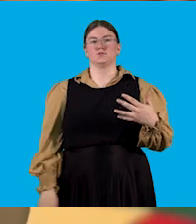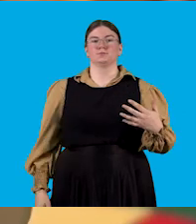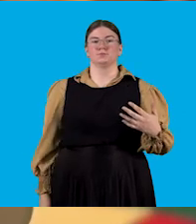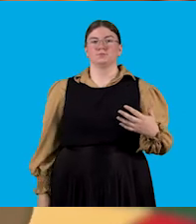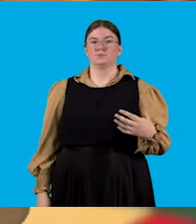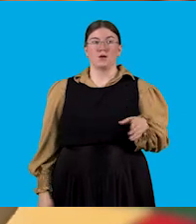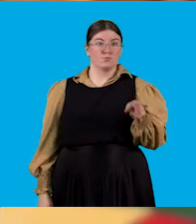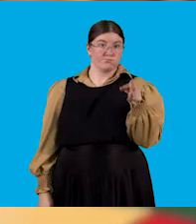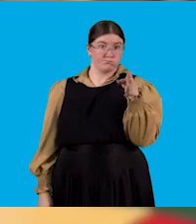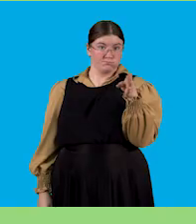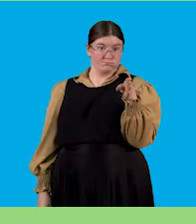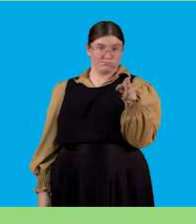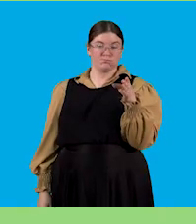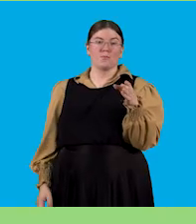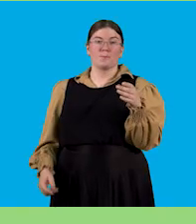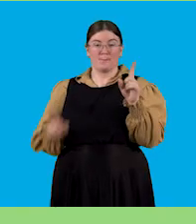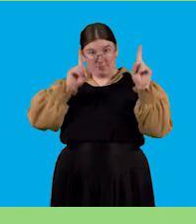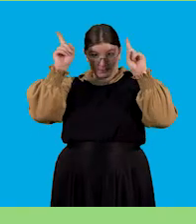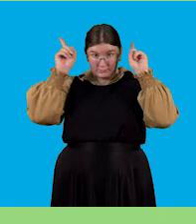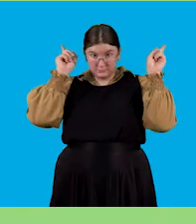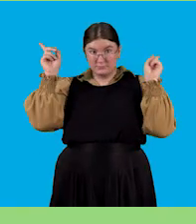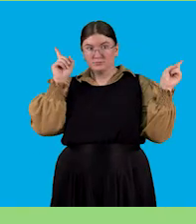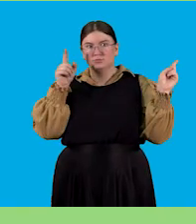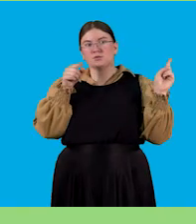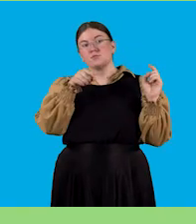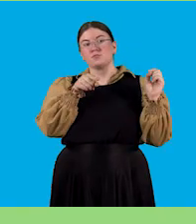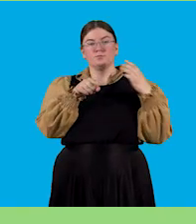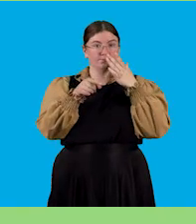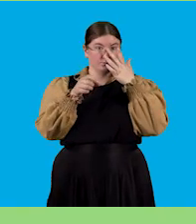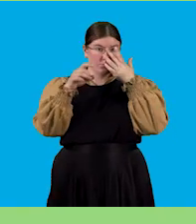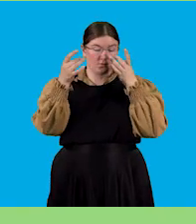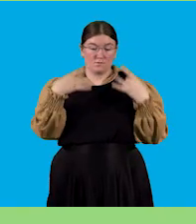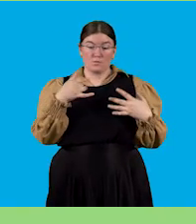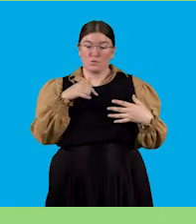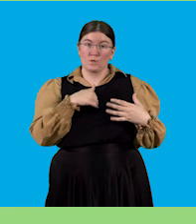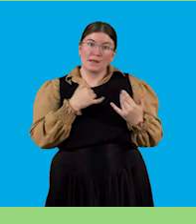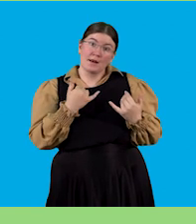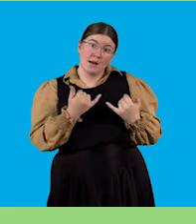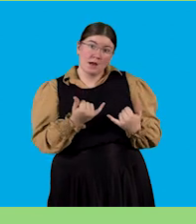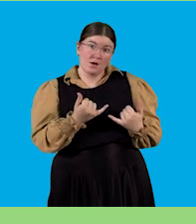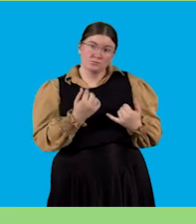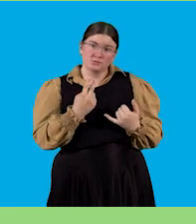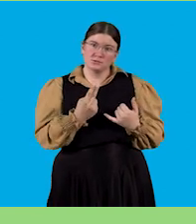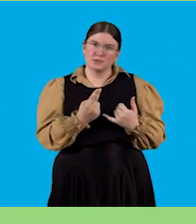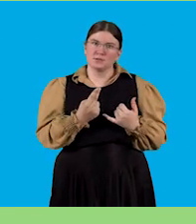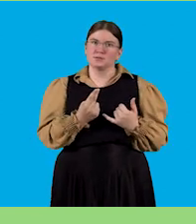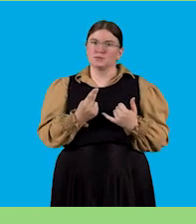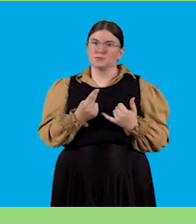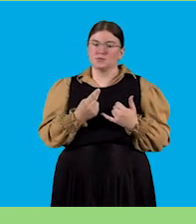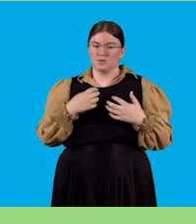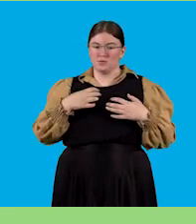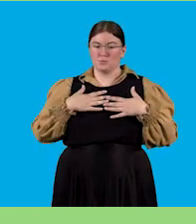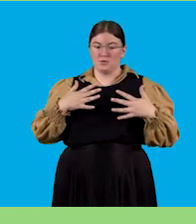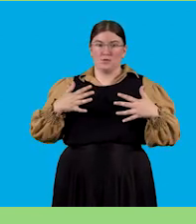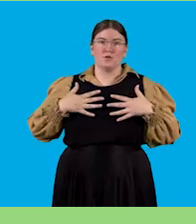In front of you again, you have the concept map, which tells us that now we will be looking at the function of